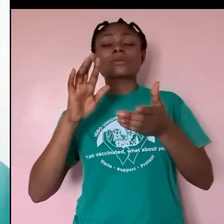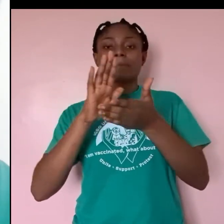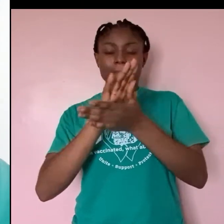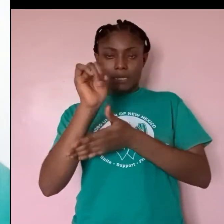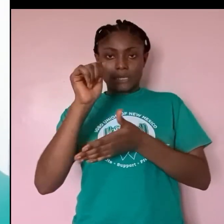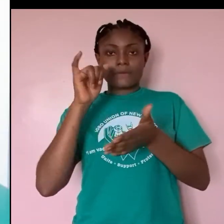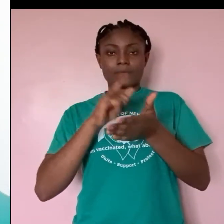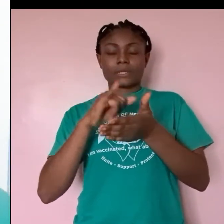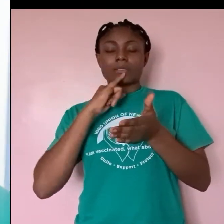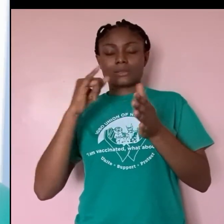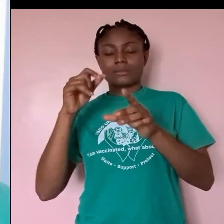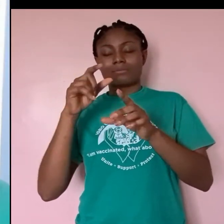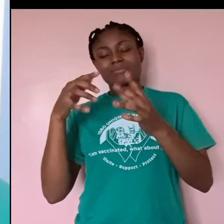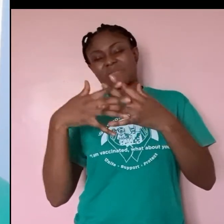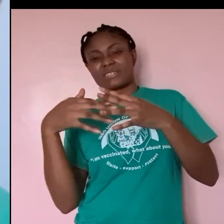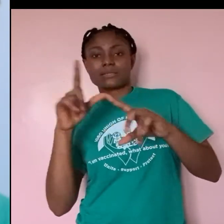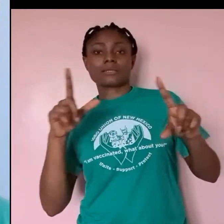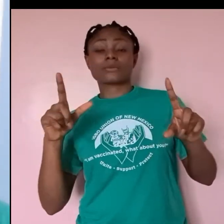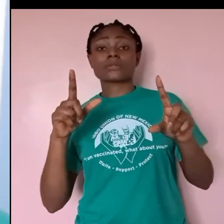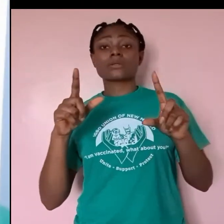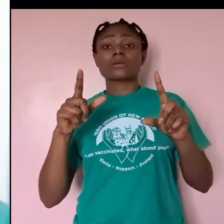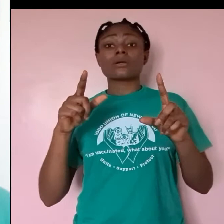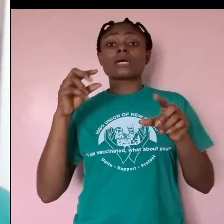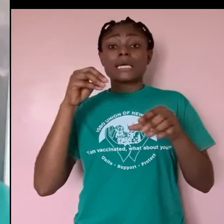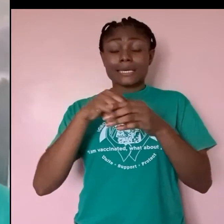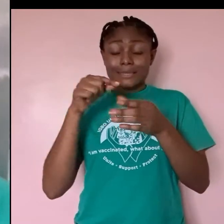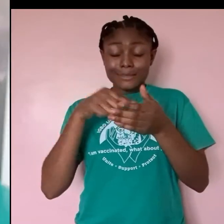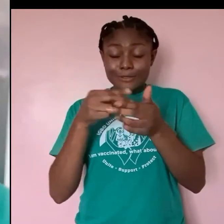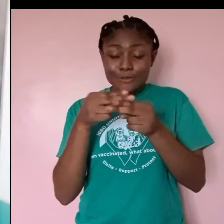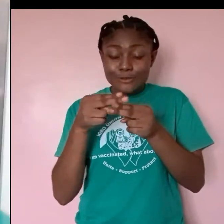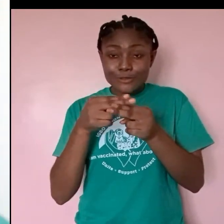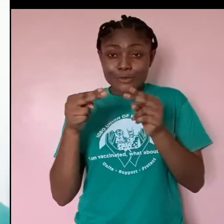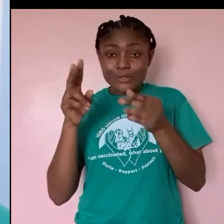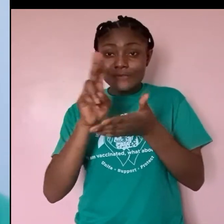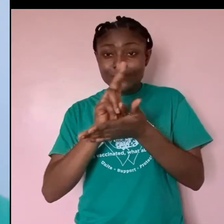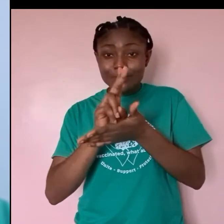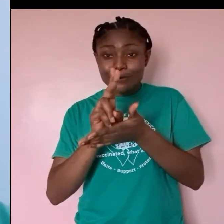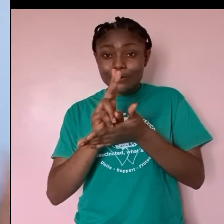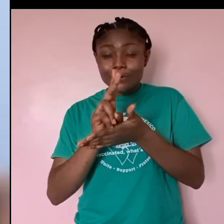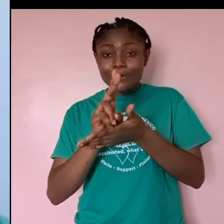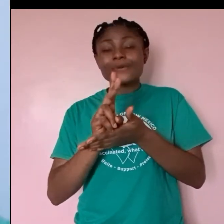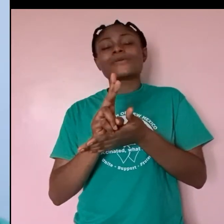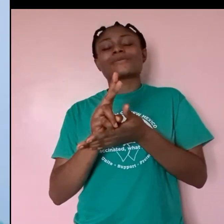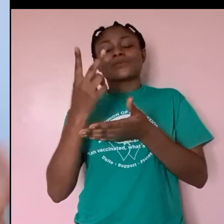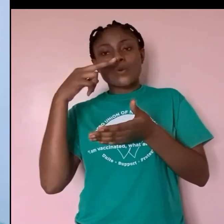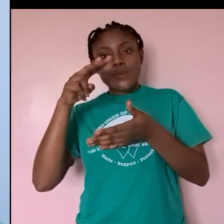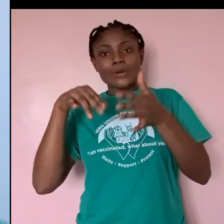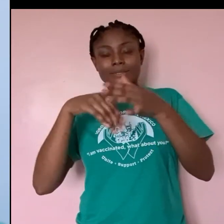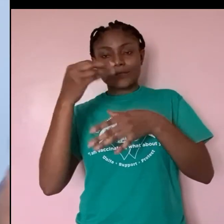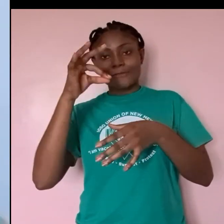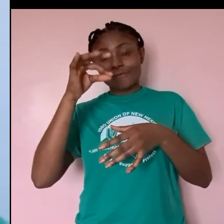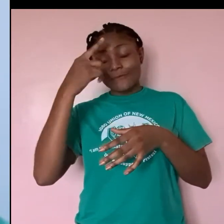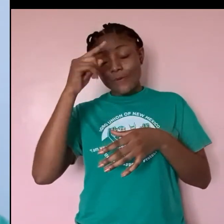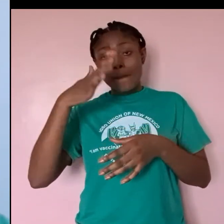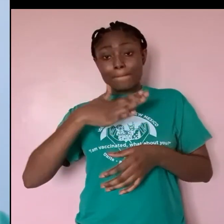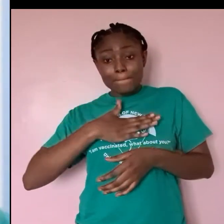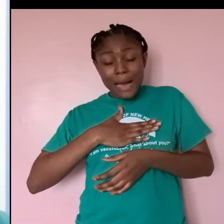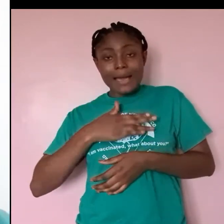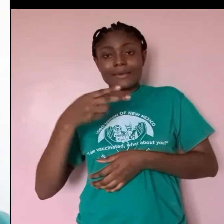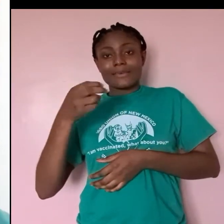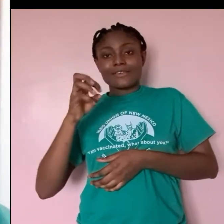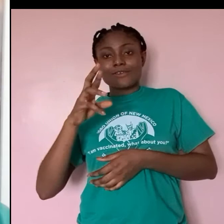it about American Sign Language. So in this short video, that's just what I want to drop for you. Watch out for My Hero Is